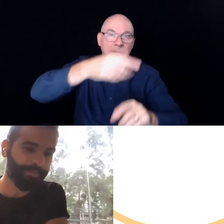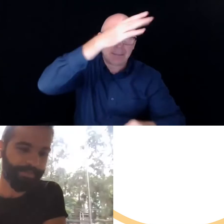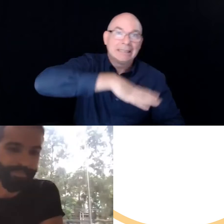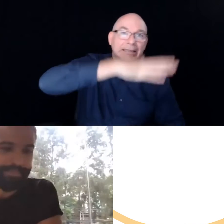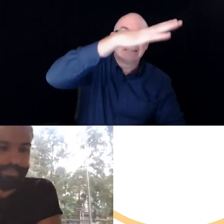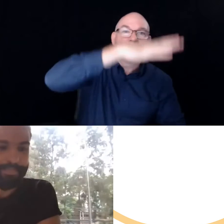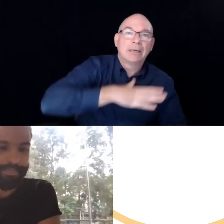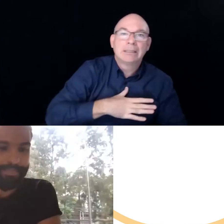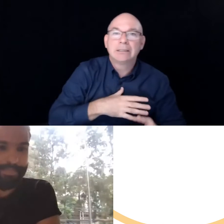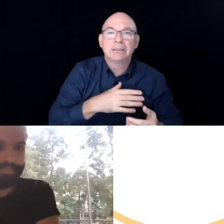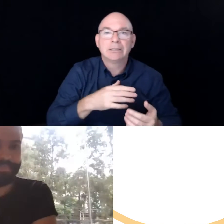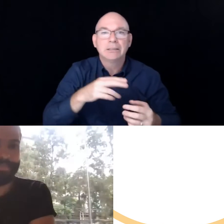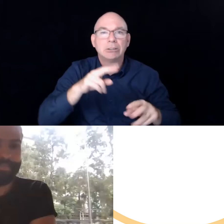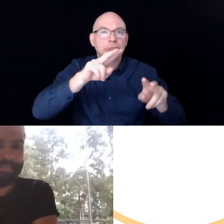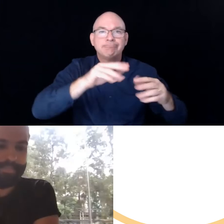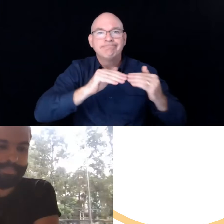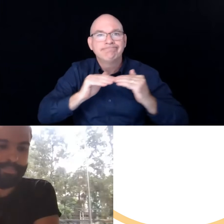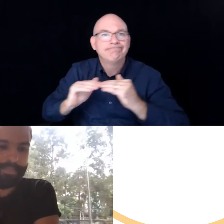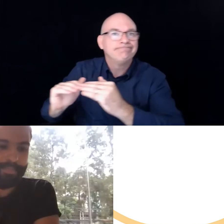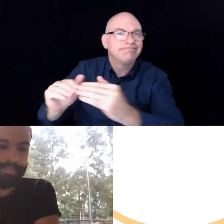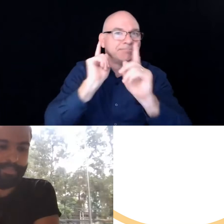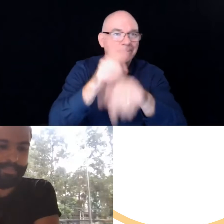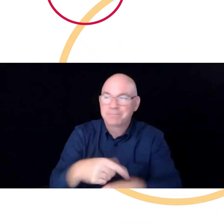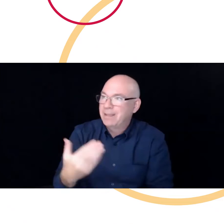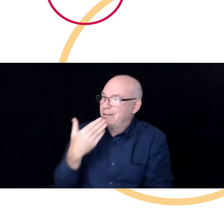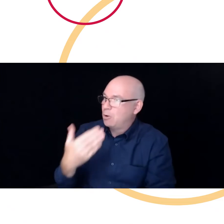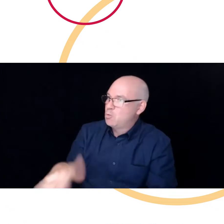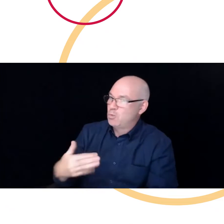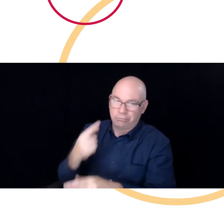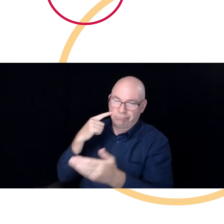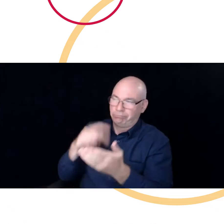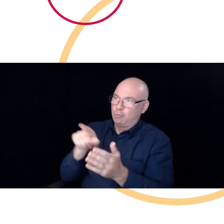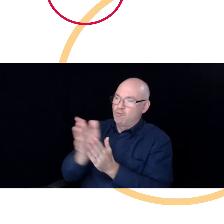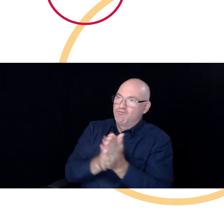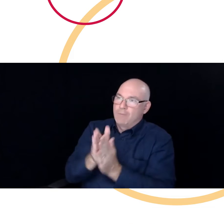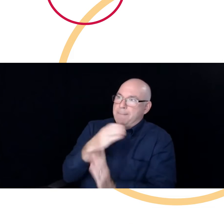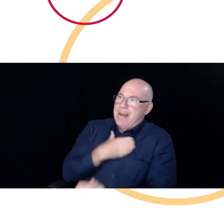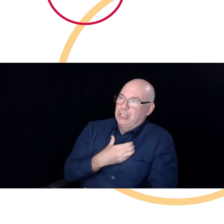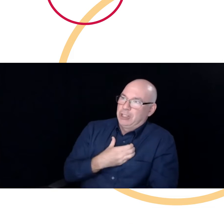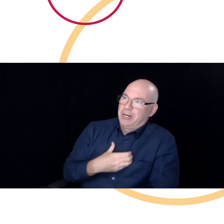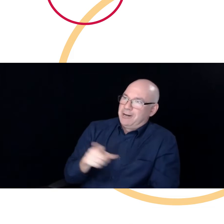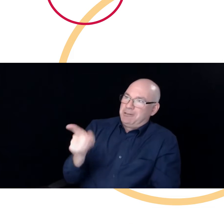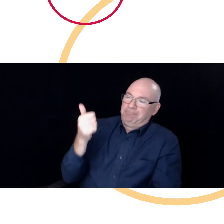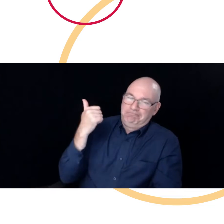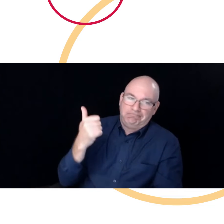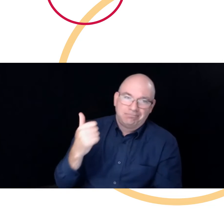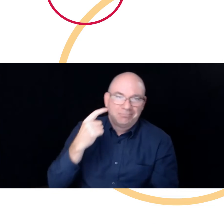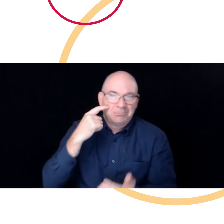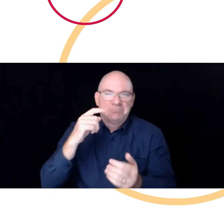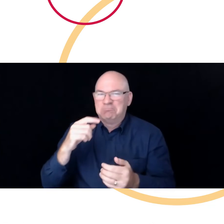you, Ananya. Thank you so much, Leif. Your passion is definitely reflected in your words, and I'm sure you'll